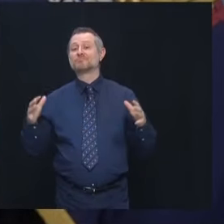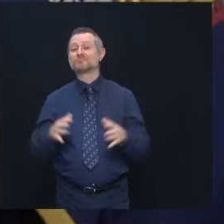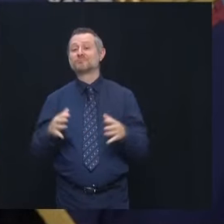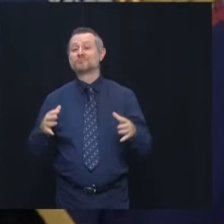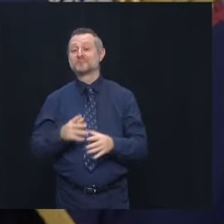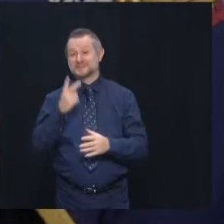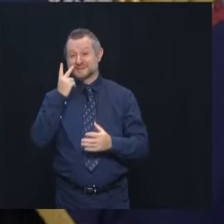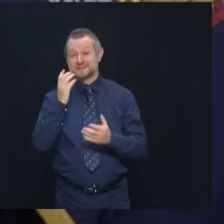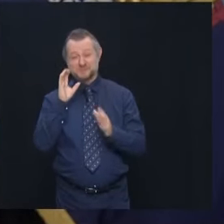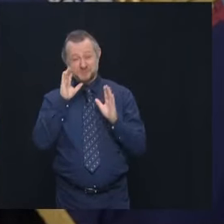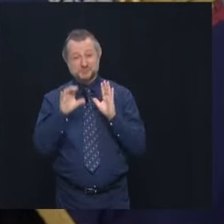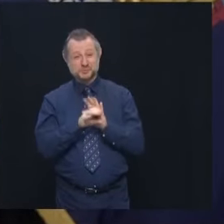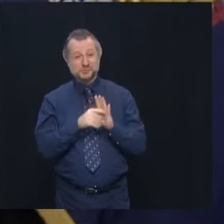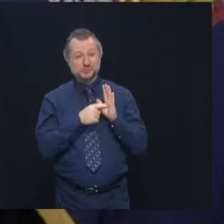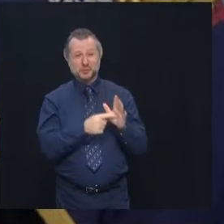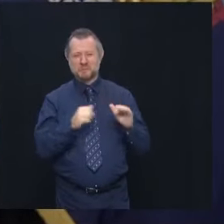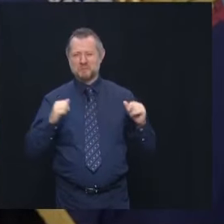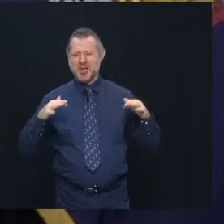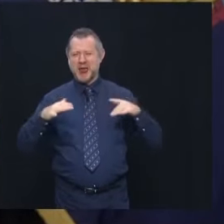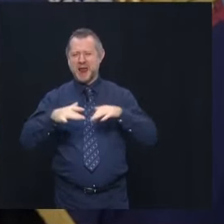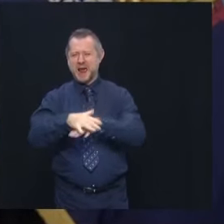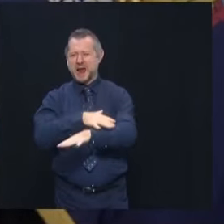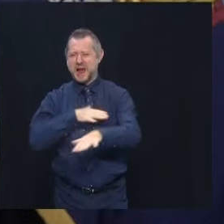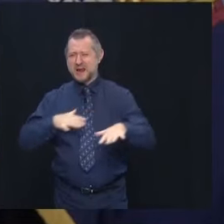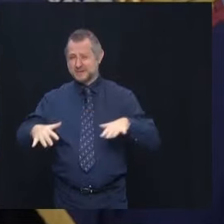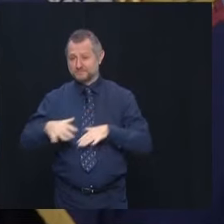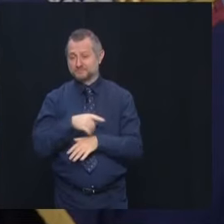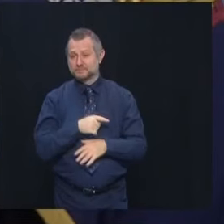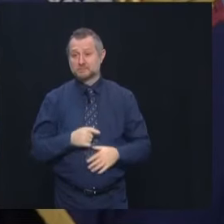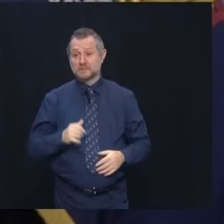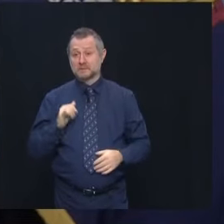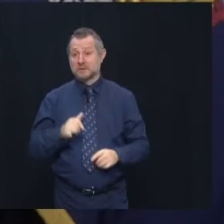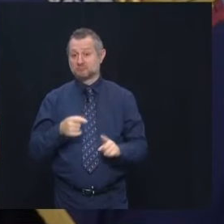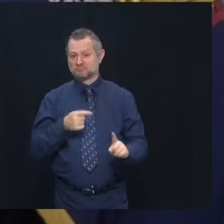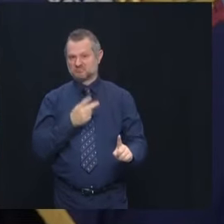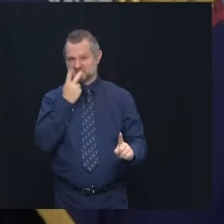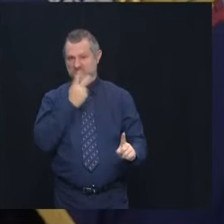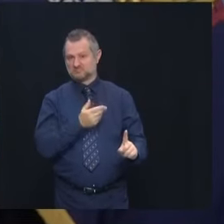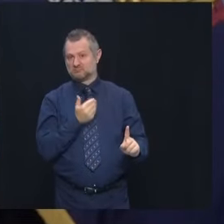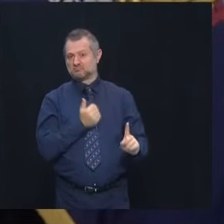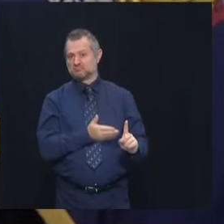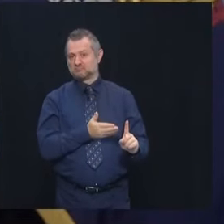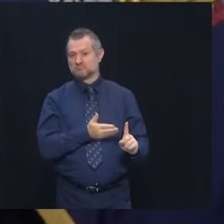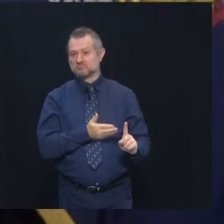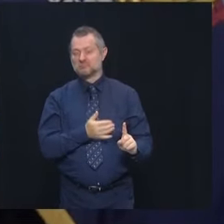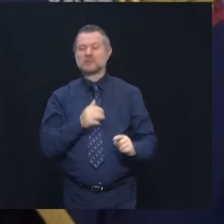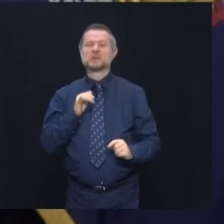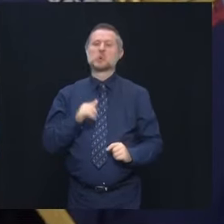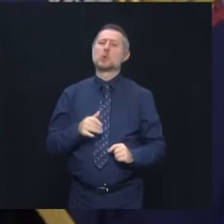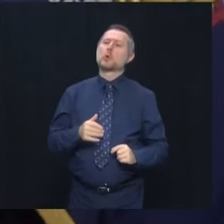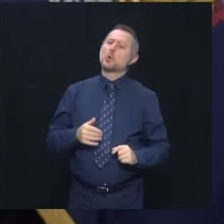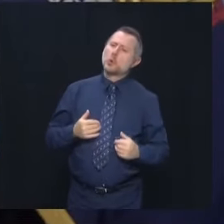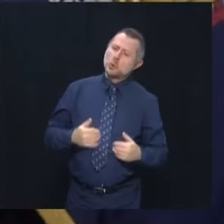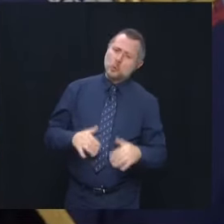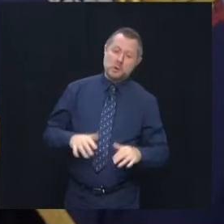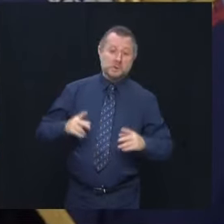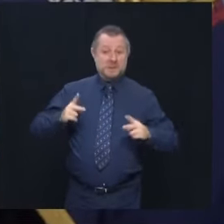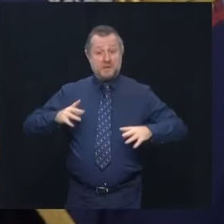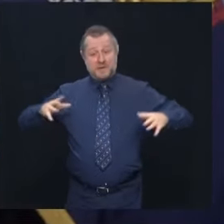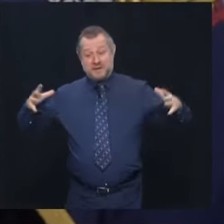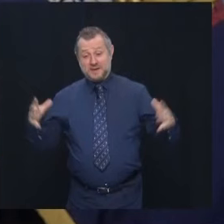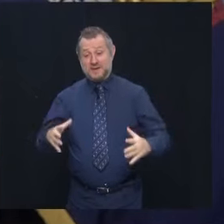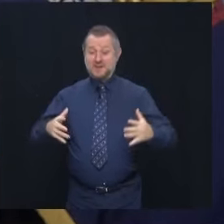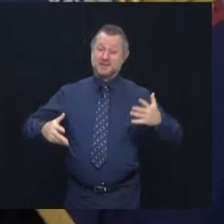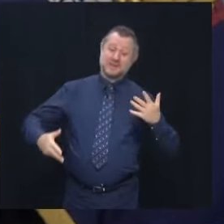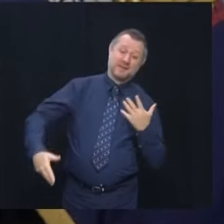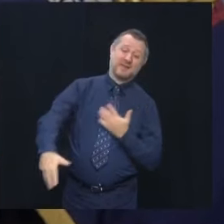right? That's what it is. It is those super spreading situations. And that's